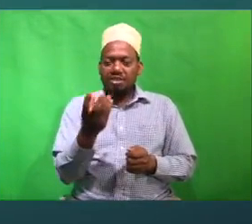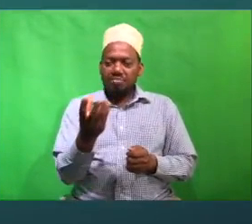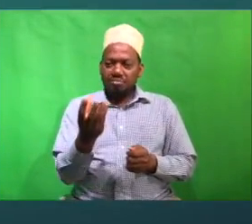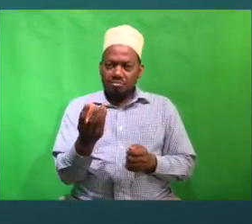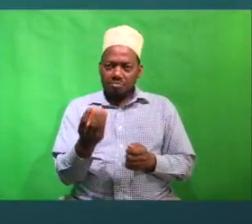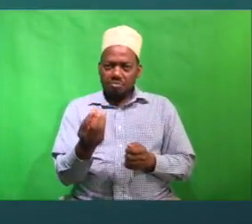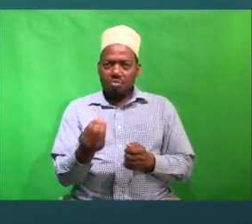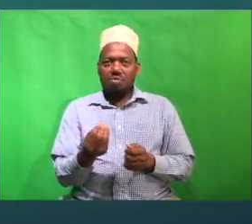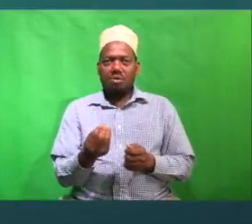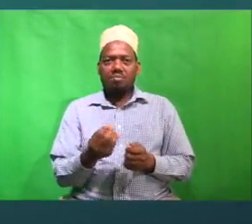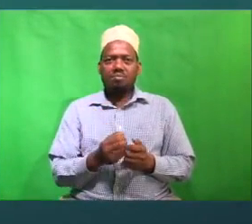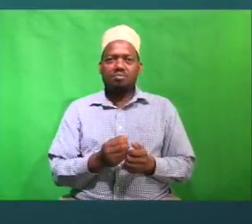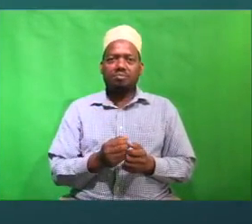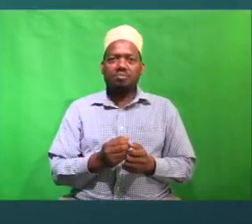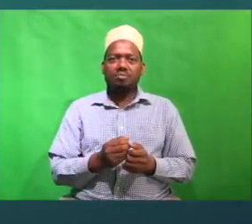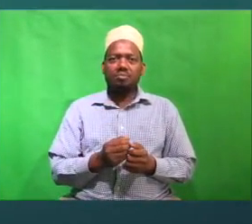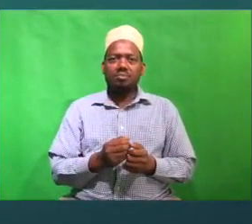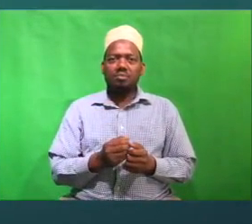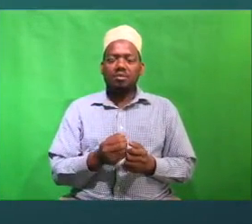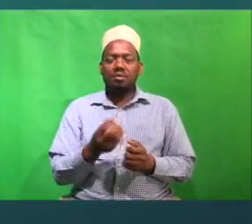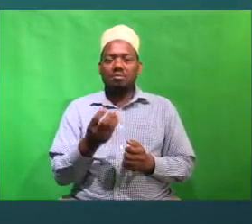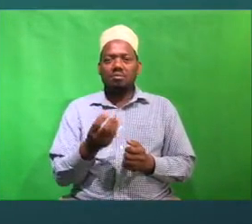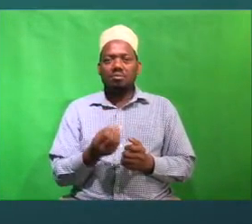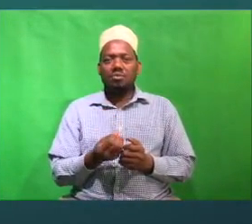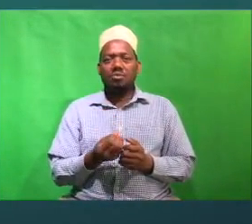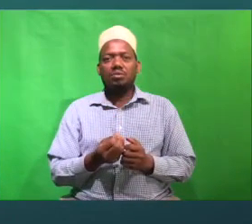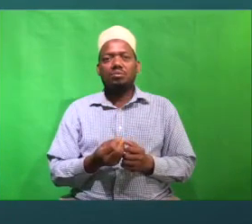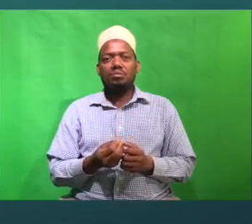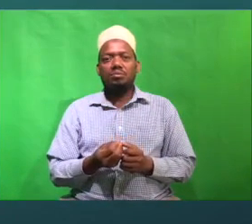the soil is not, sometimes not fertile.